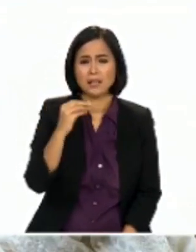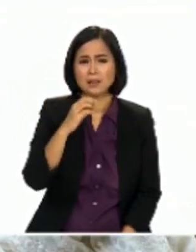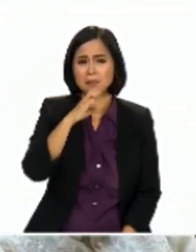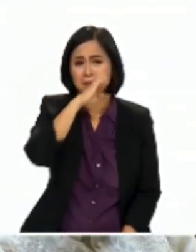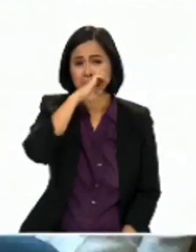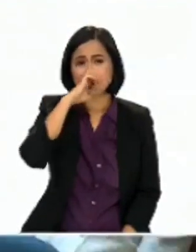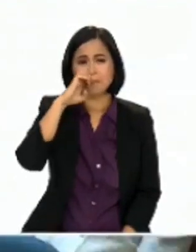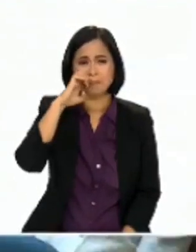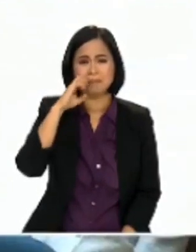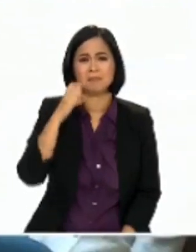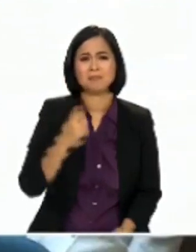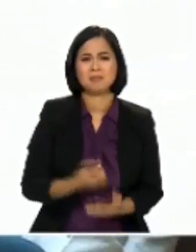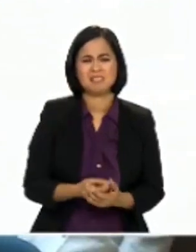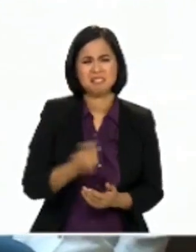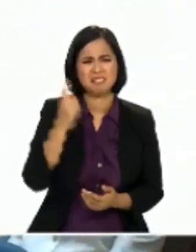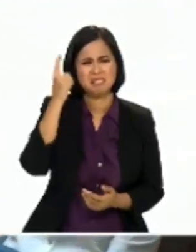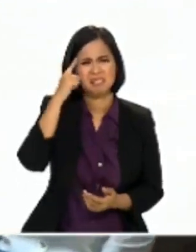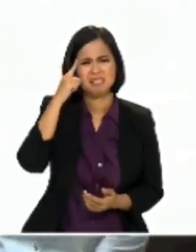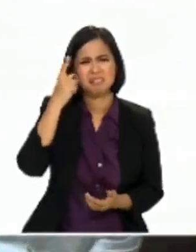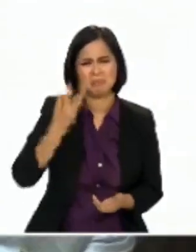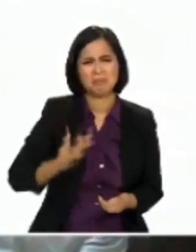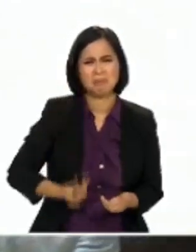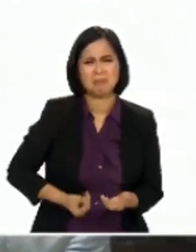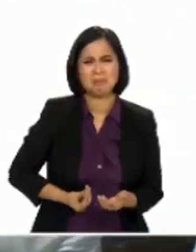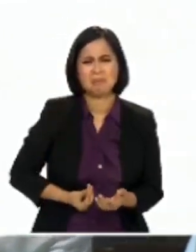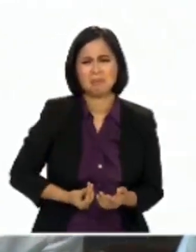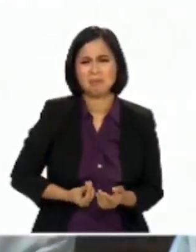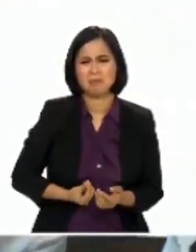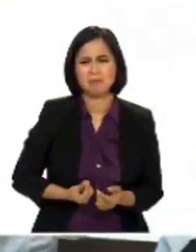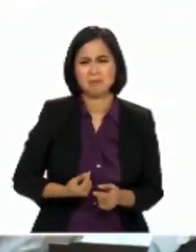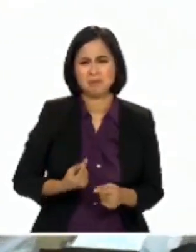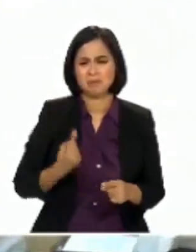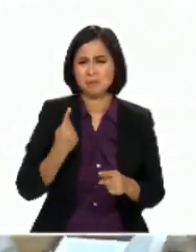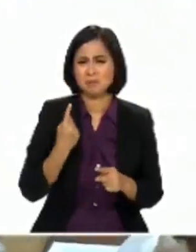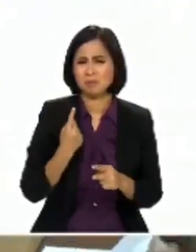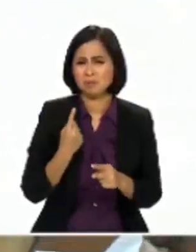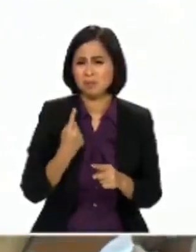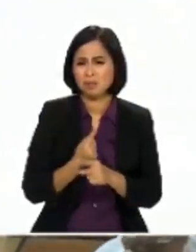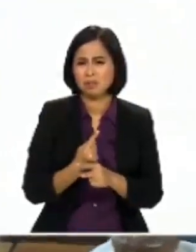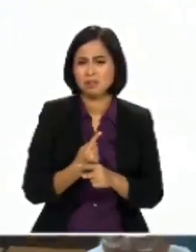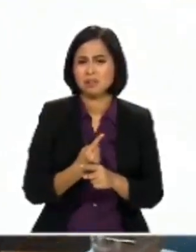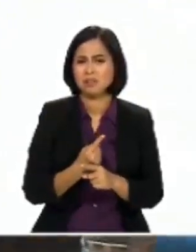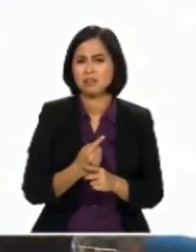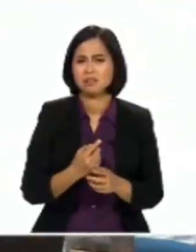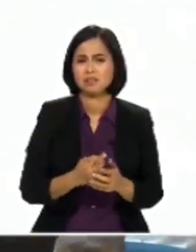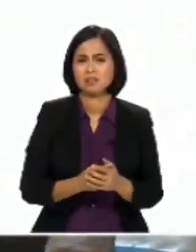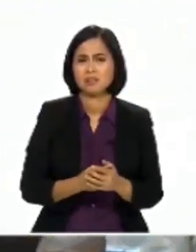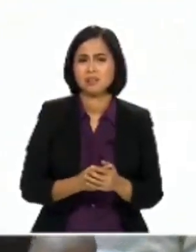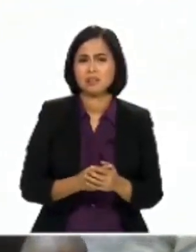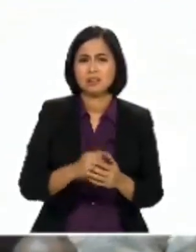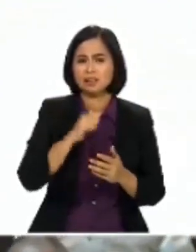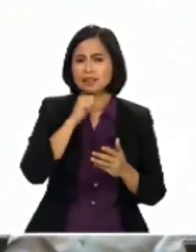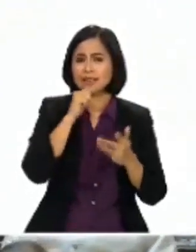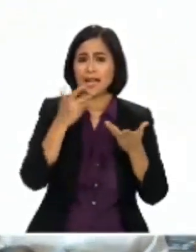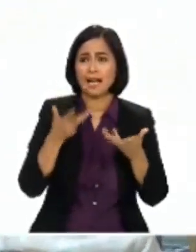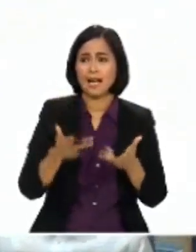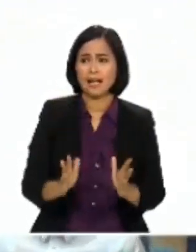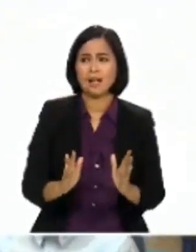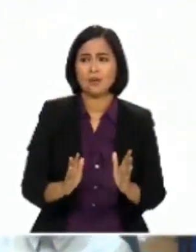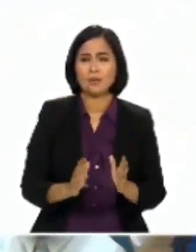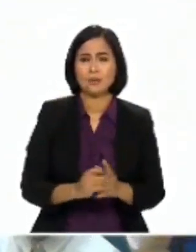correct. That they did not allow the... Kasi yung gwardya mo, gwardya dito pareho